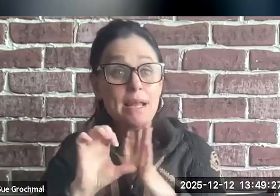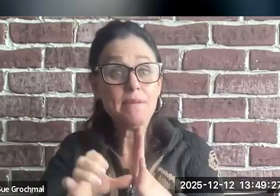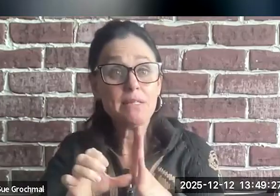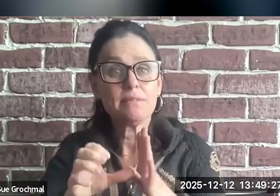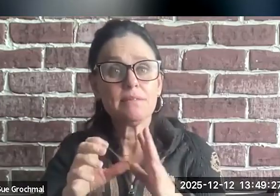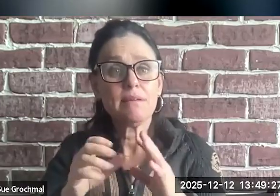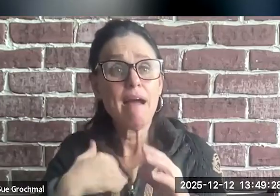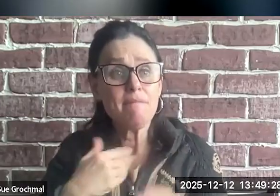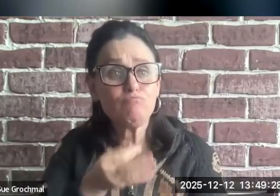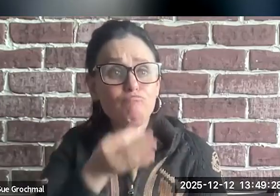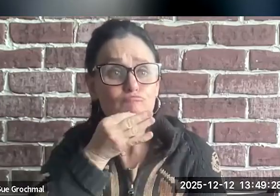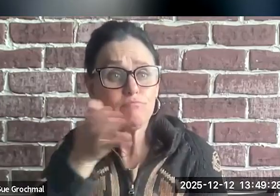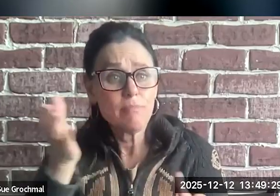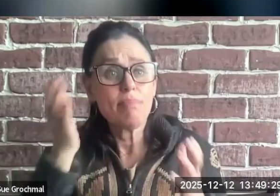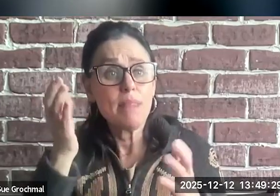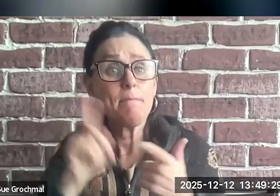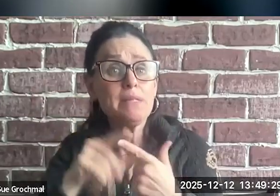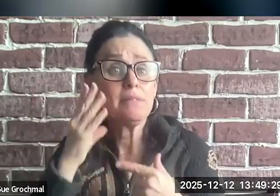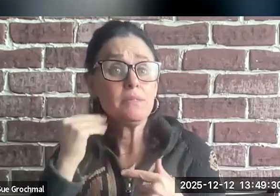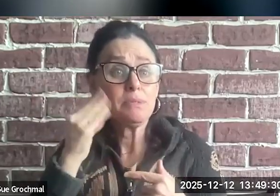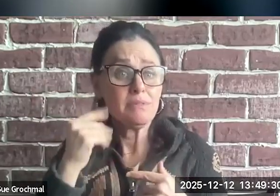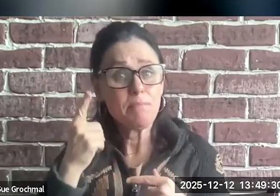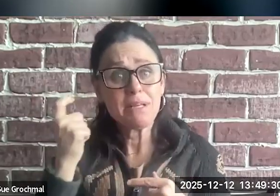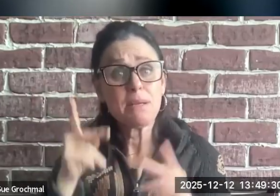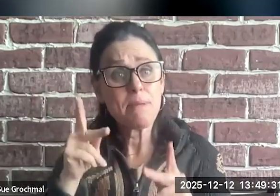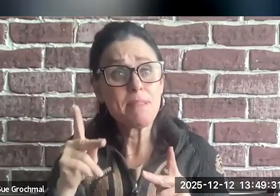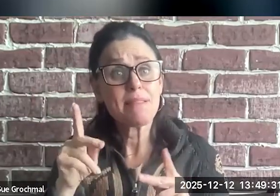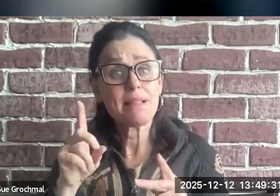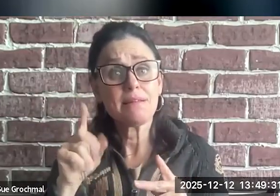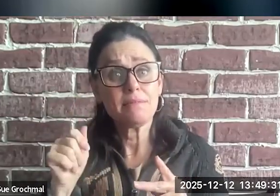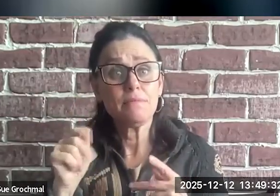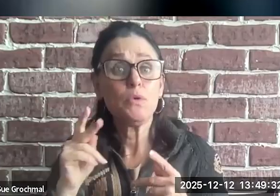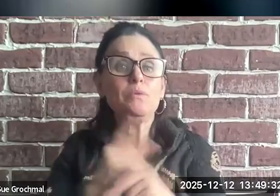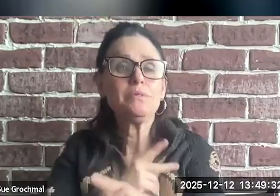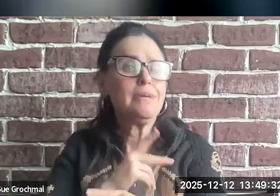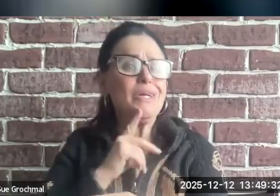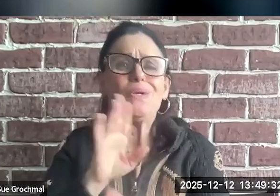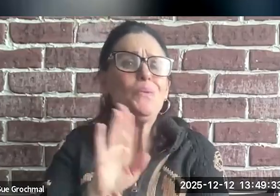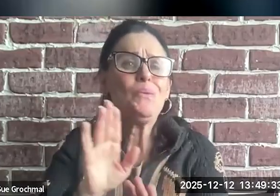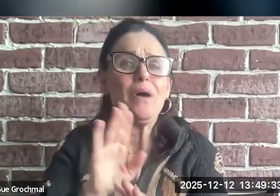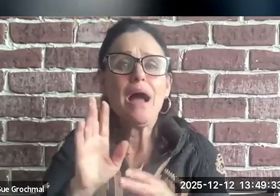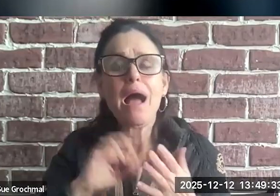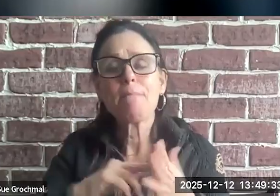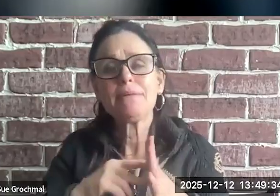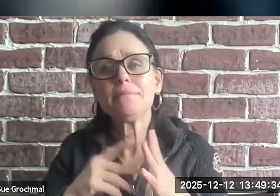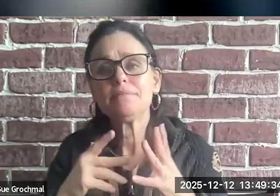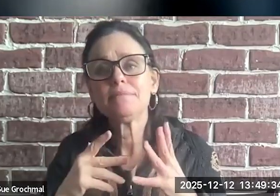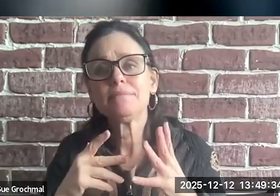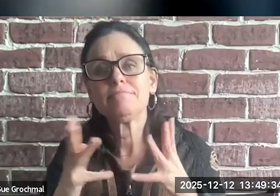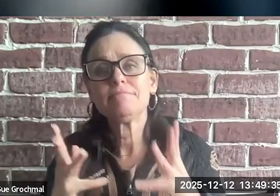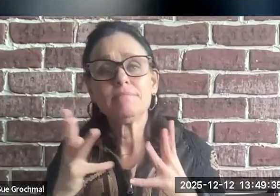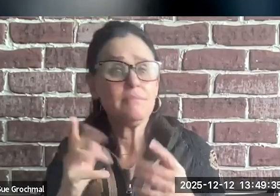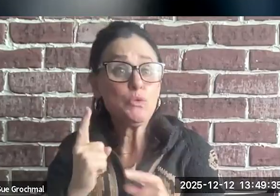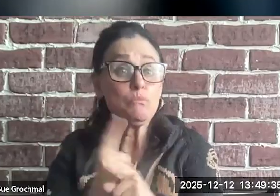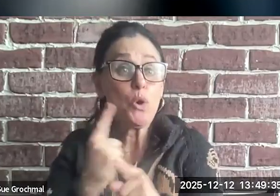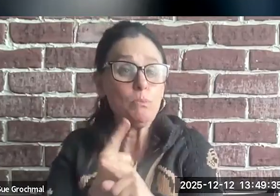is expertise, there's knowledge, and there's experience, especially because people with disabilities, not especially, it's ethically the right thing to